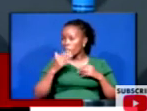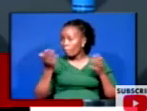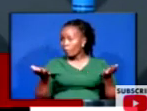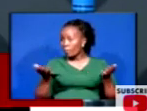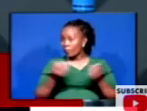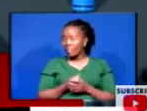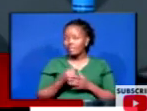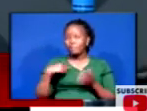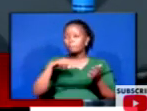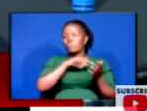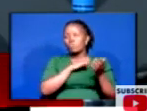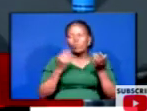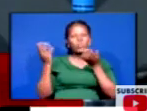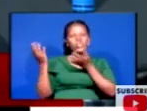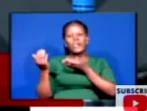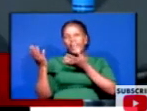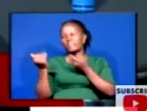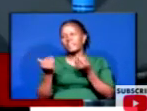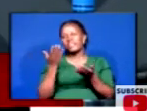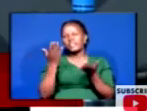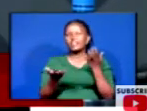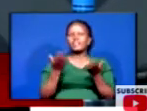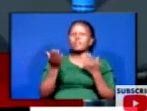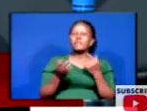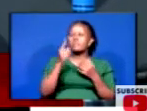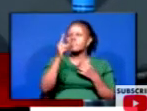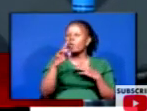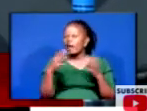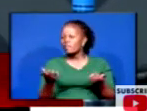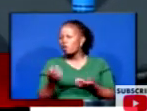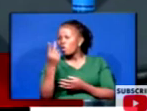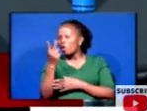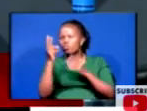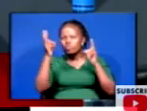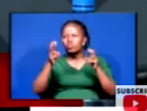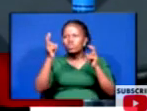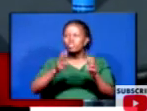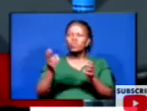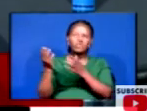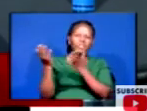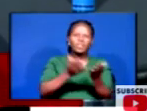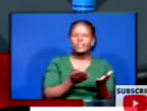because we expected perhaps that one or two of the issues that have been raised would be maybe